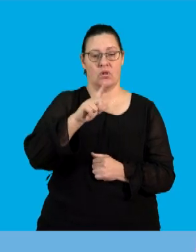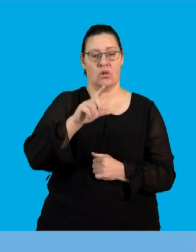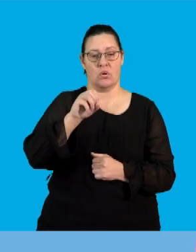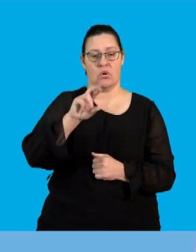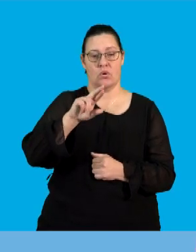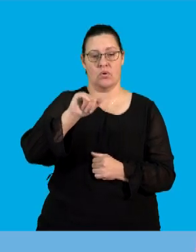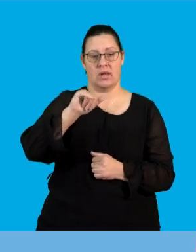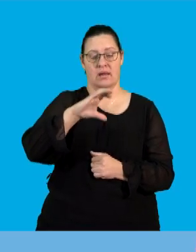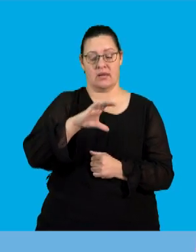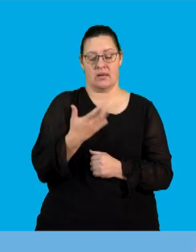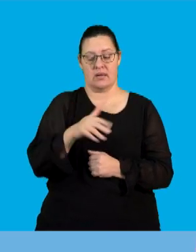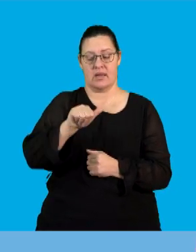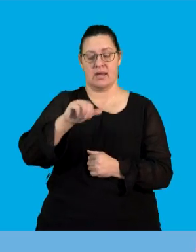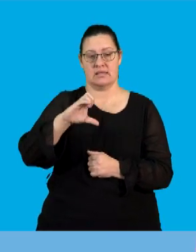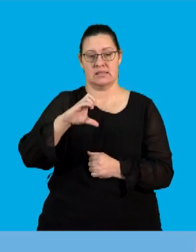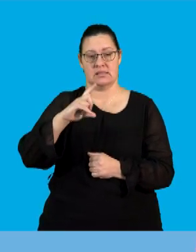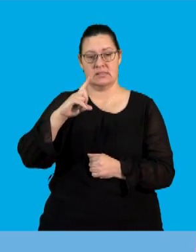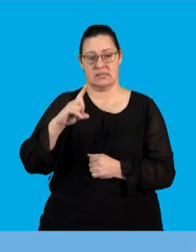Hydrochloric acid